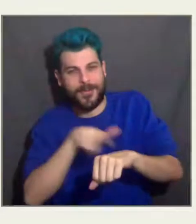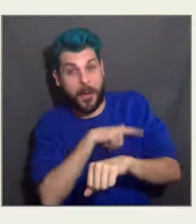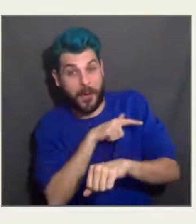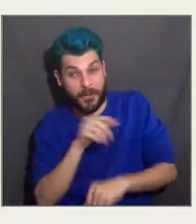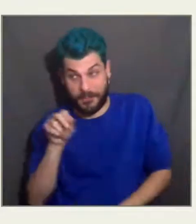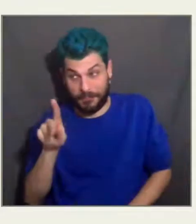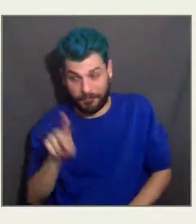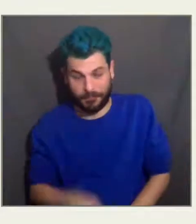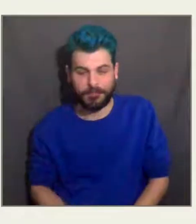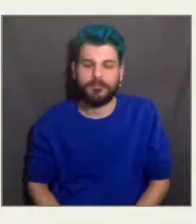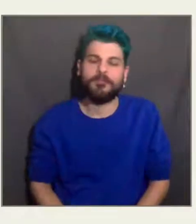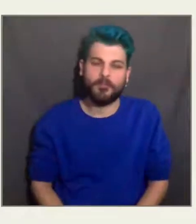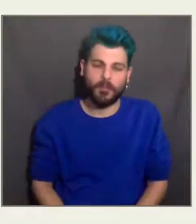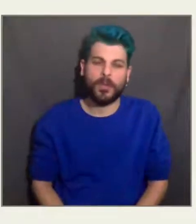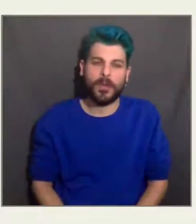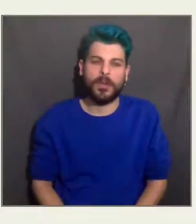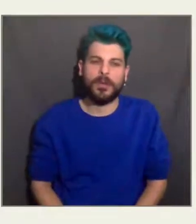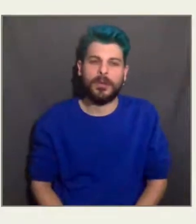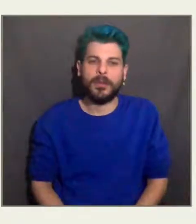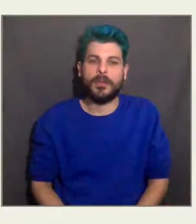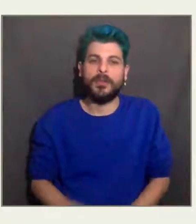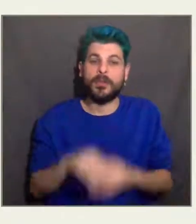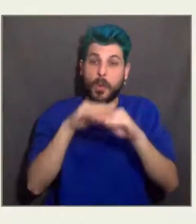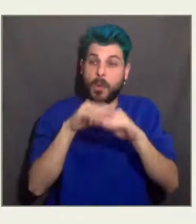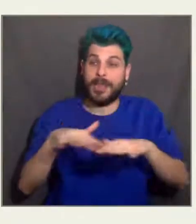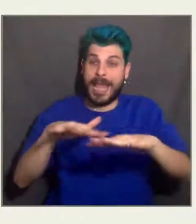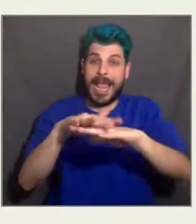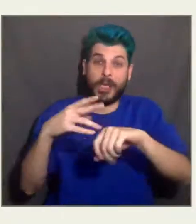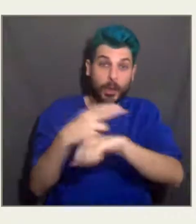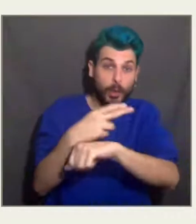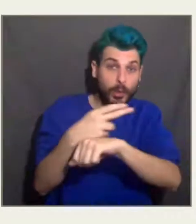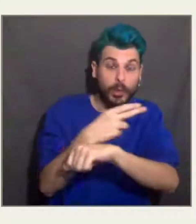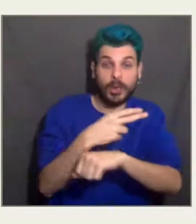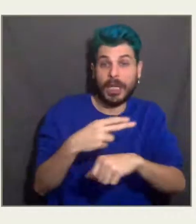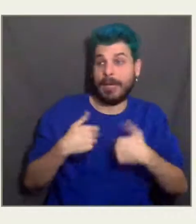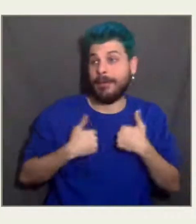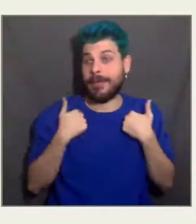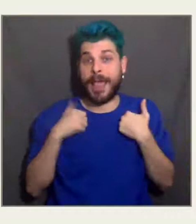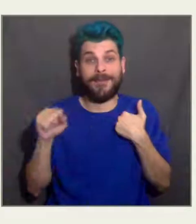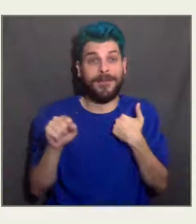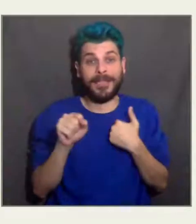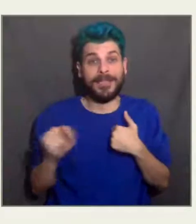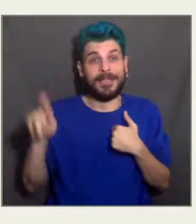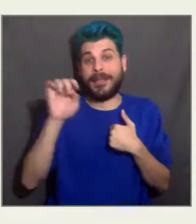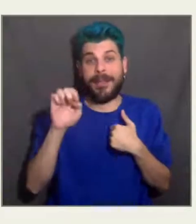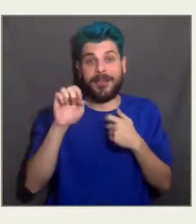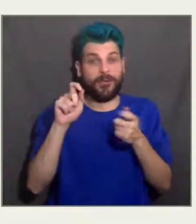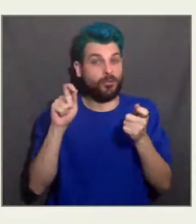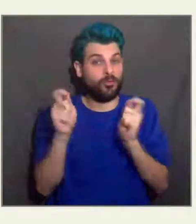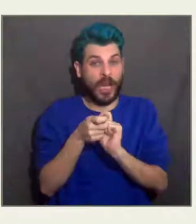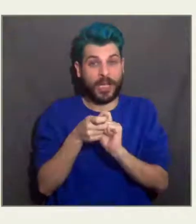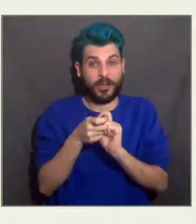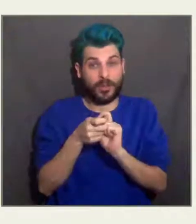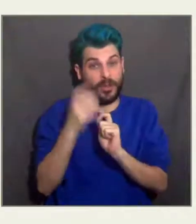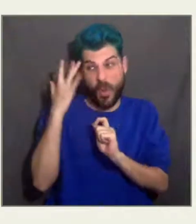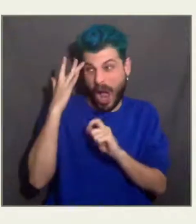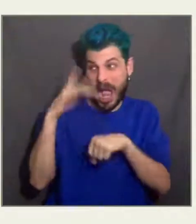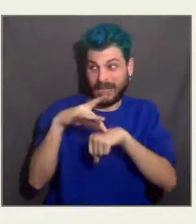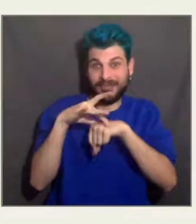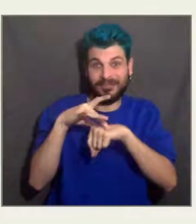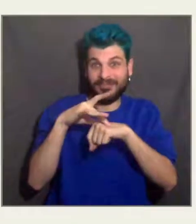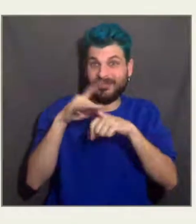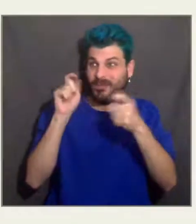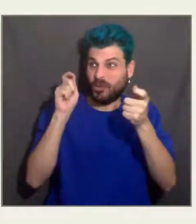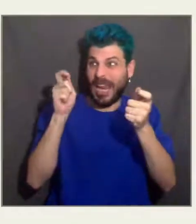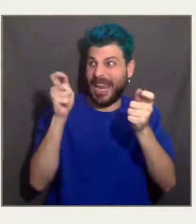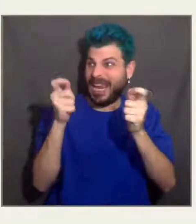is this region for the dramatic land use and lifestyle changes we'll have to make in the future vis-a-vis climate change? You know, the long